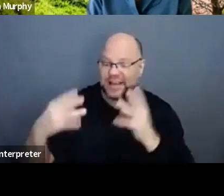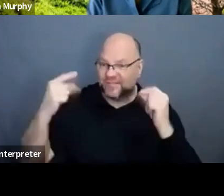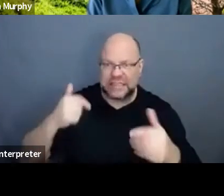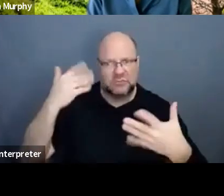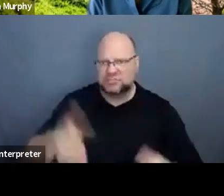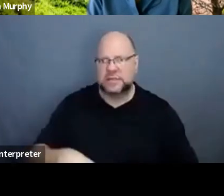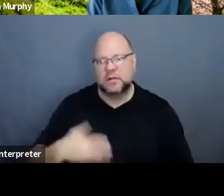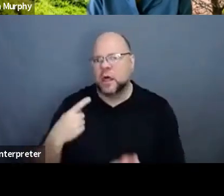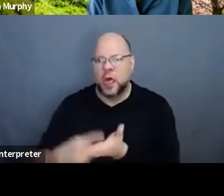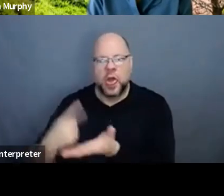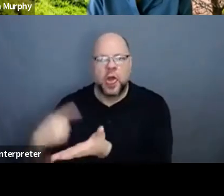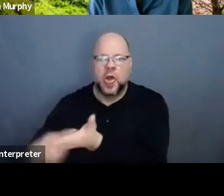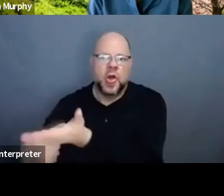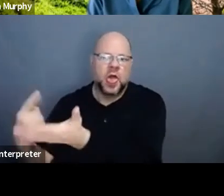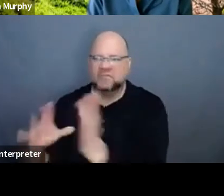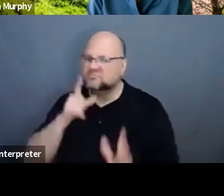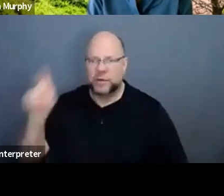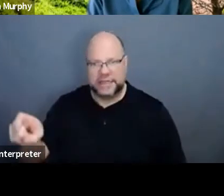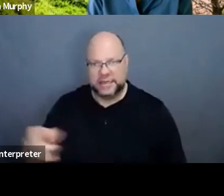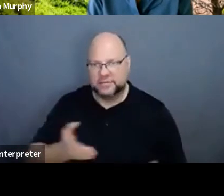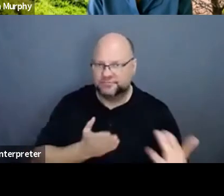So no, I really like the